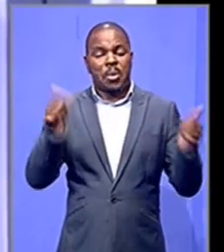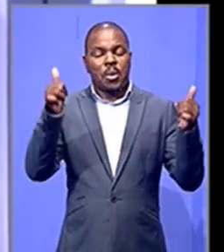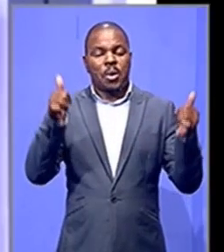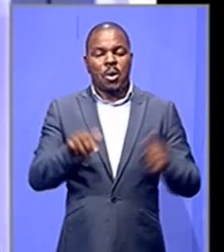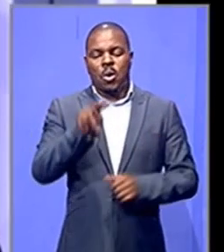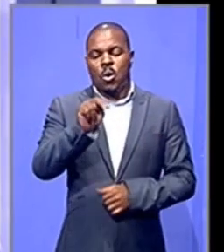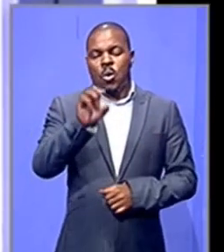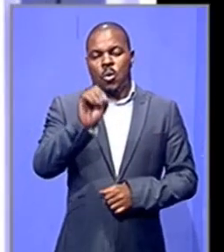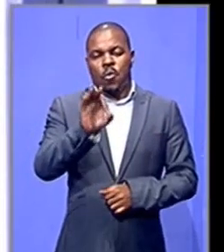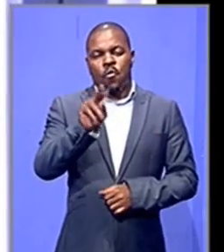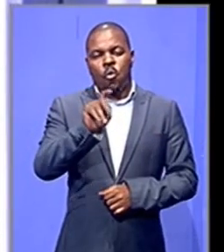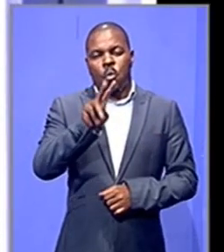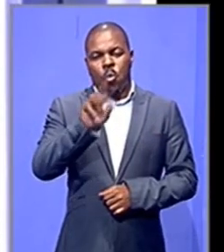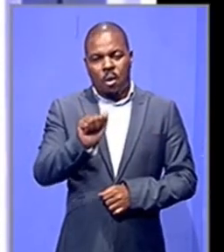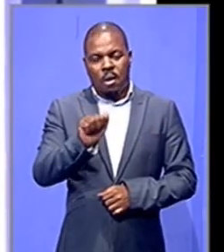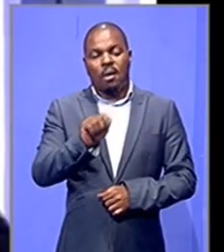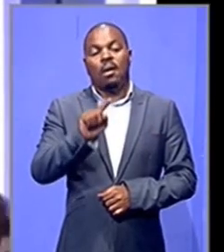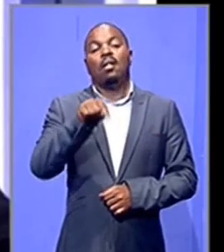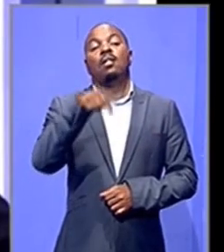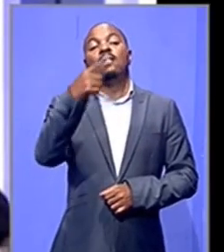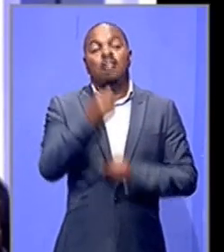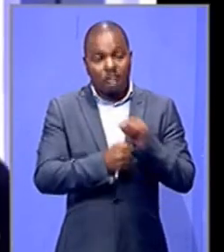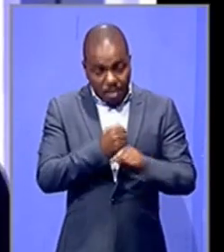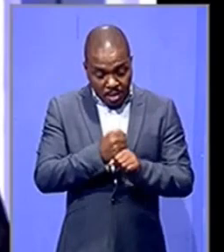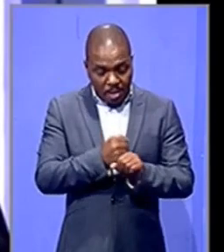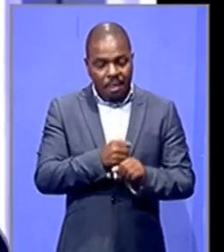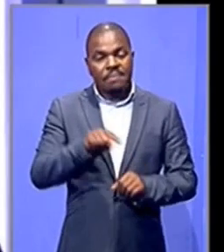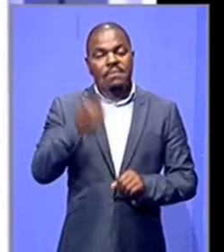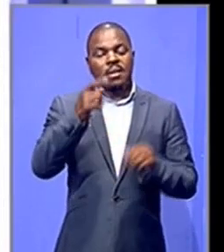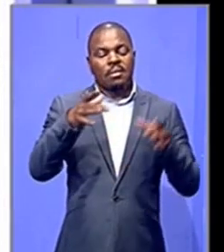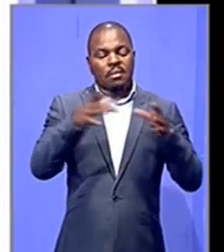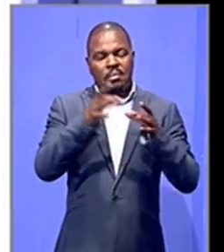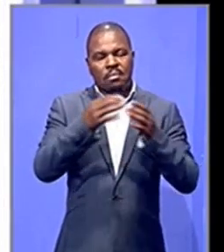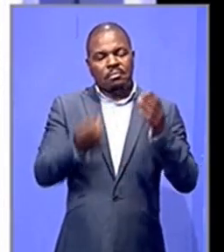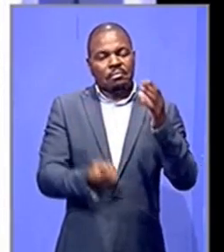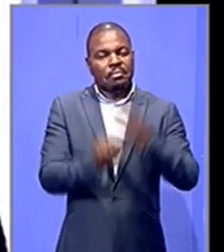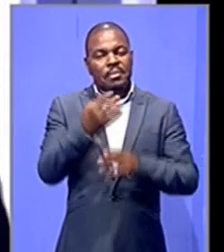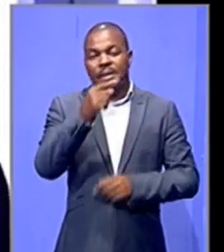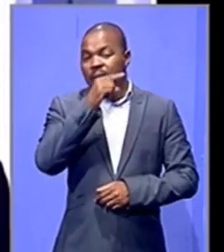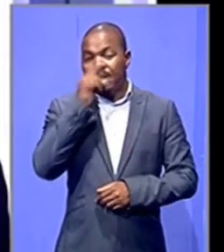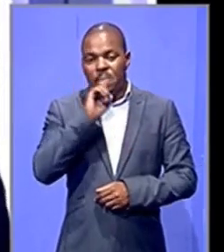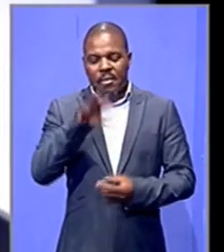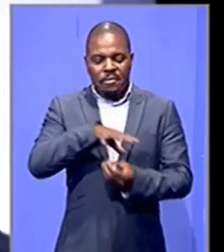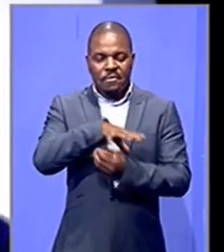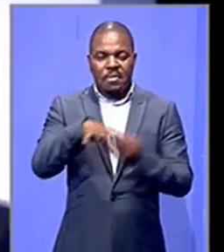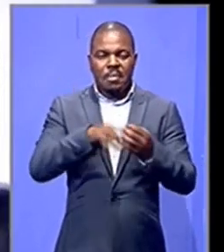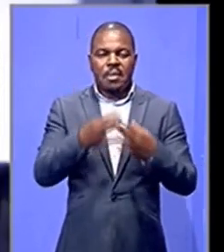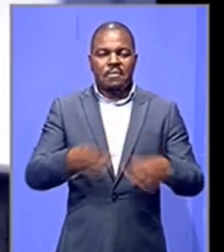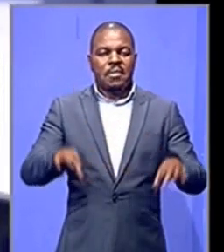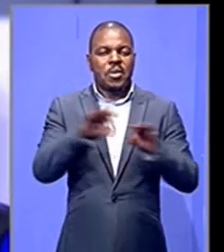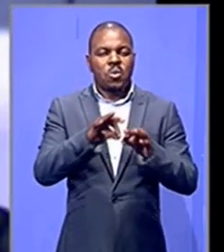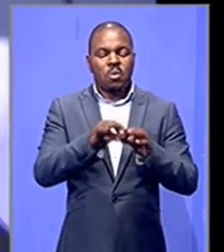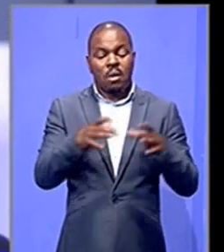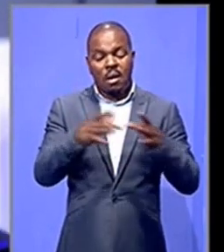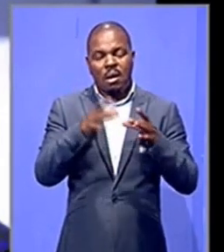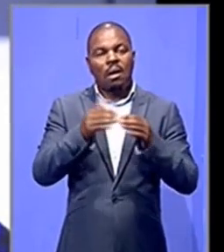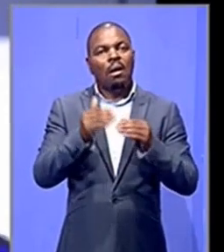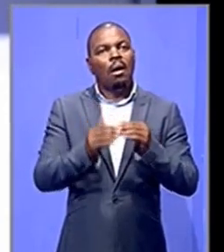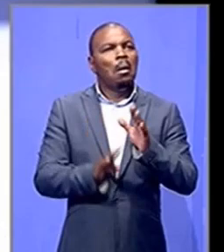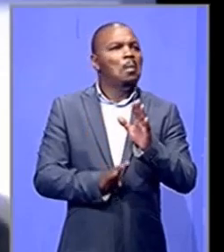nofukwa. Ngwaga morago ga moo wa lokolla albumo ya gagwe ya mathomo Family Values. Go se go ye kae ke ge e fitlheletse maemo a